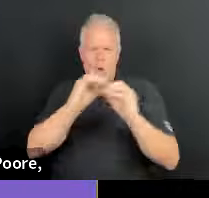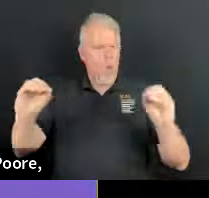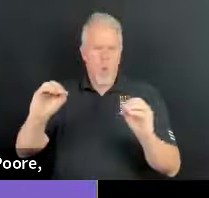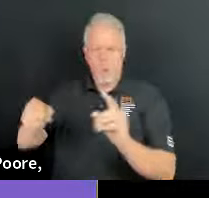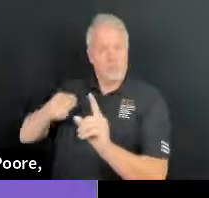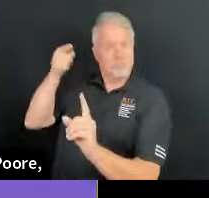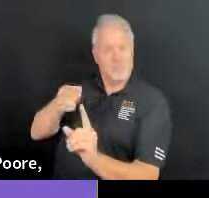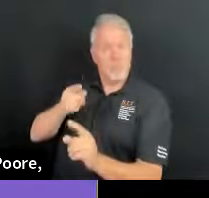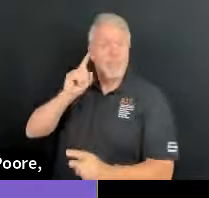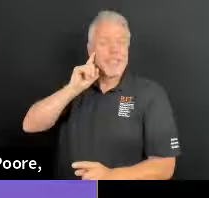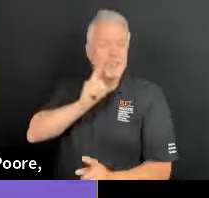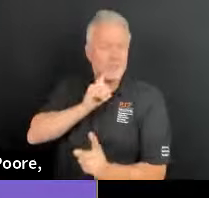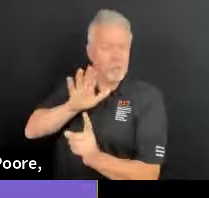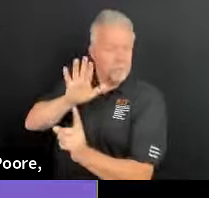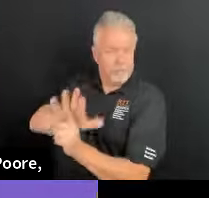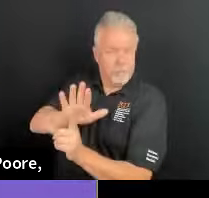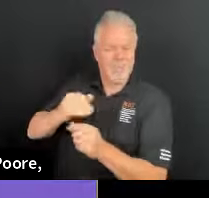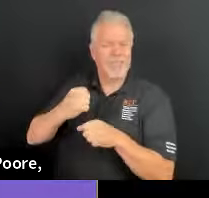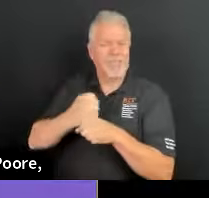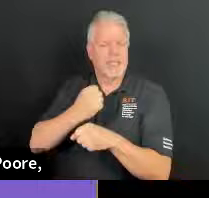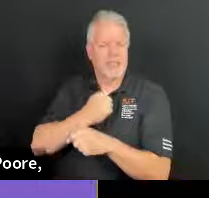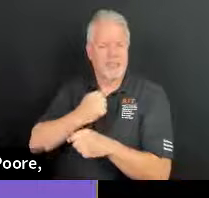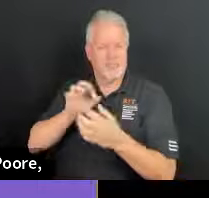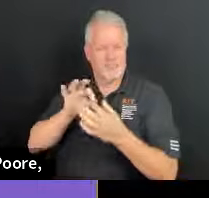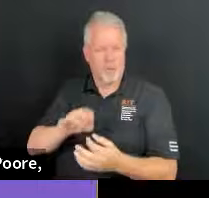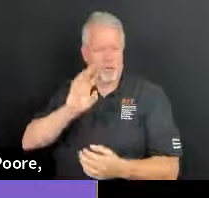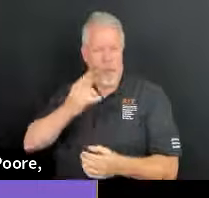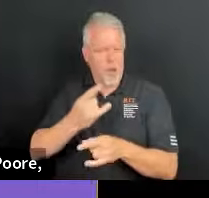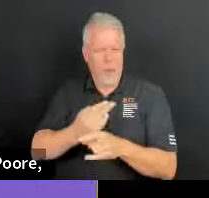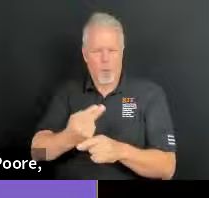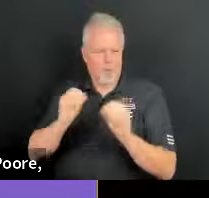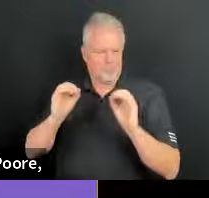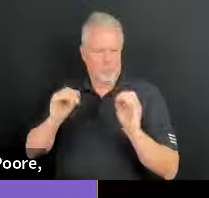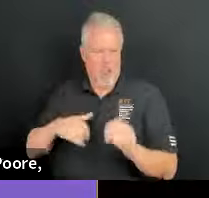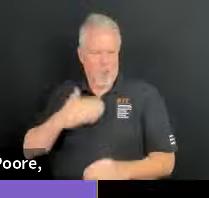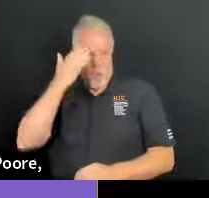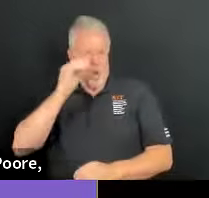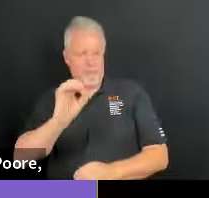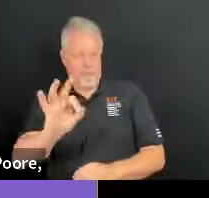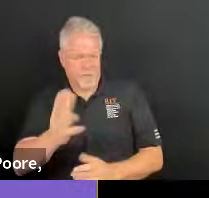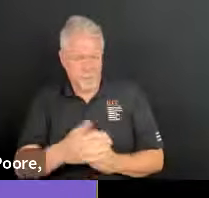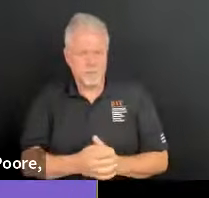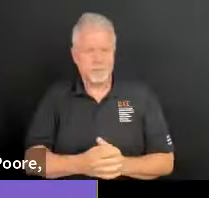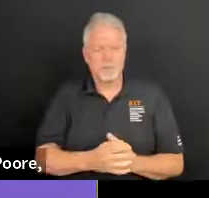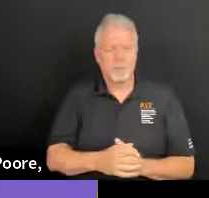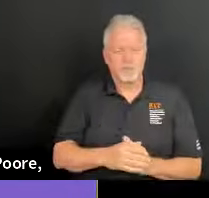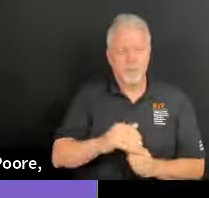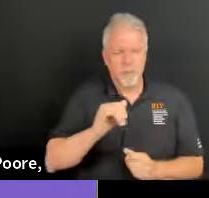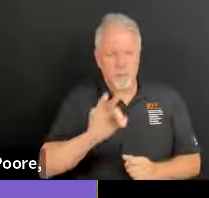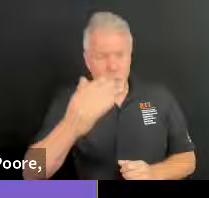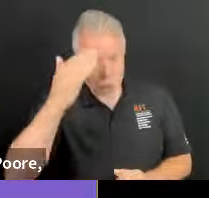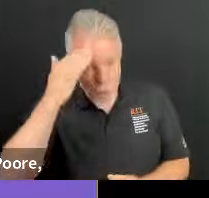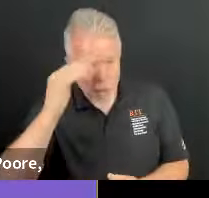deaf and hearing, just the youth of the world. Unfortunately, we don't have any information about the deaf and hard of